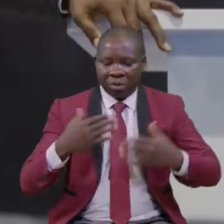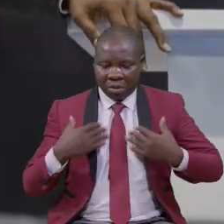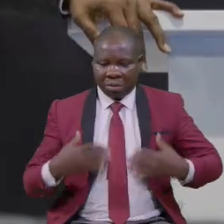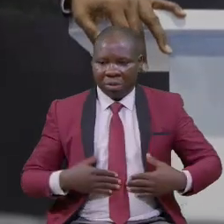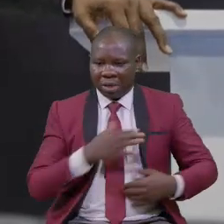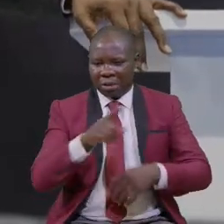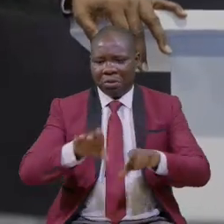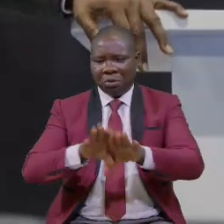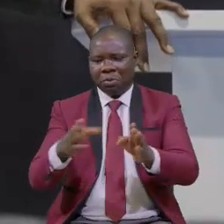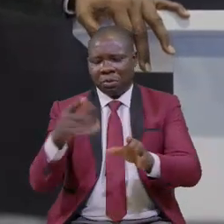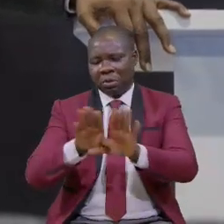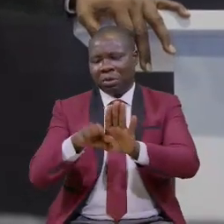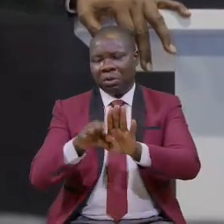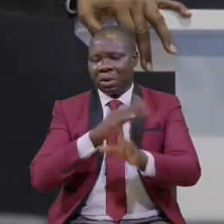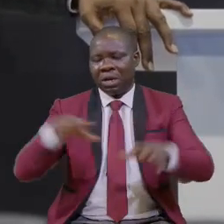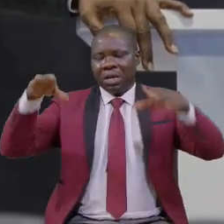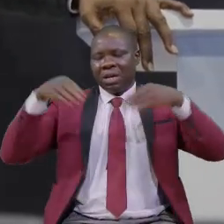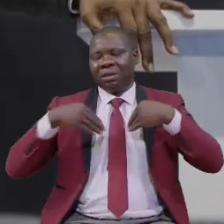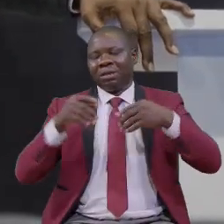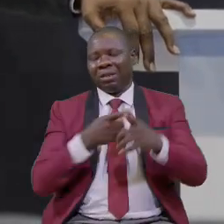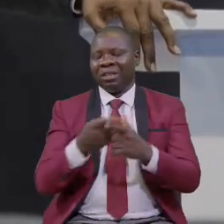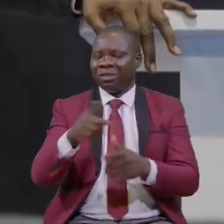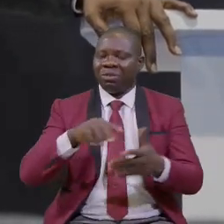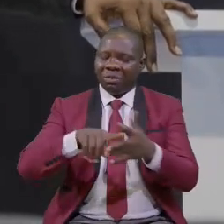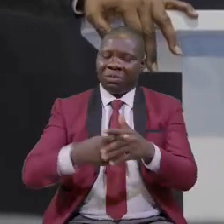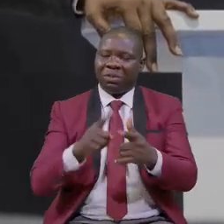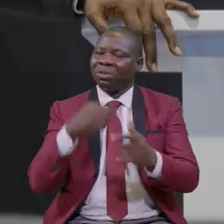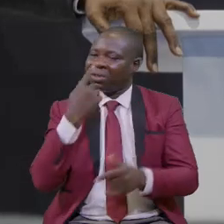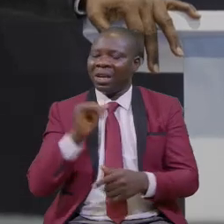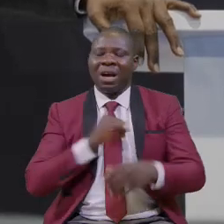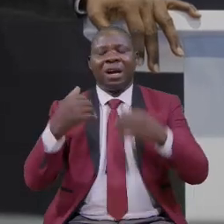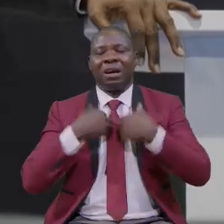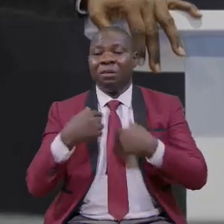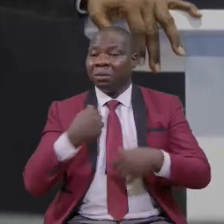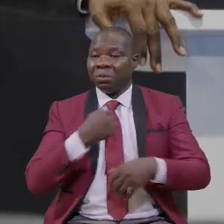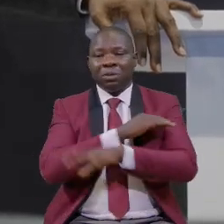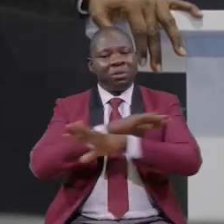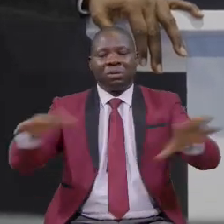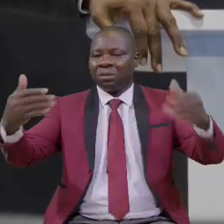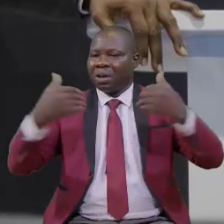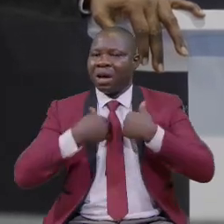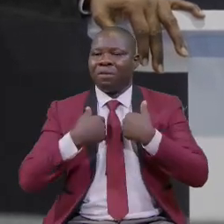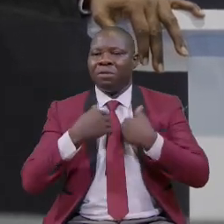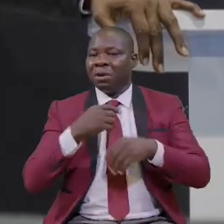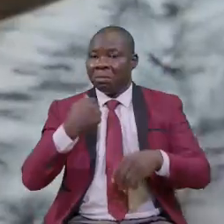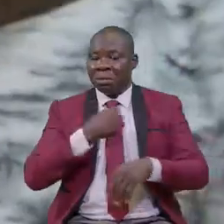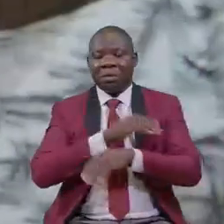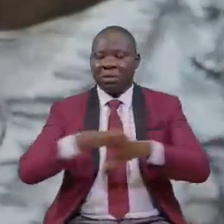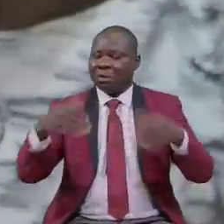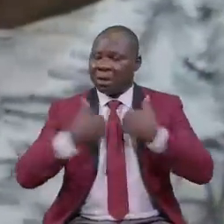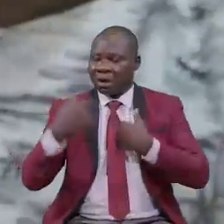accepted. And you see, I have. I don't have. I have blindness. I don't have